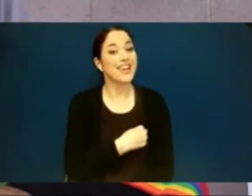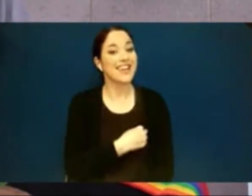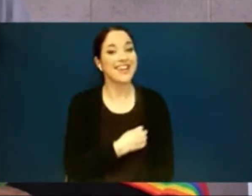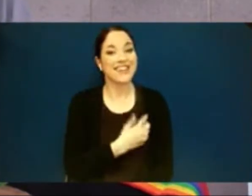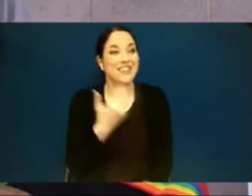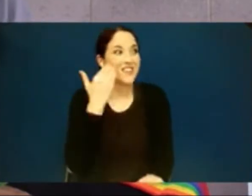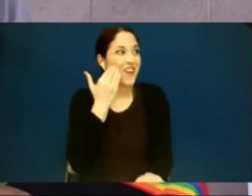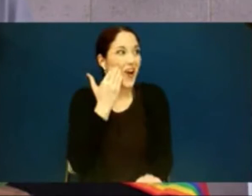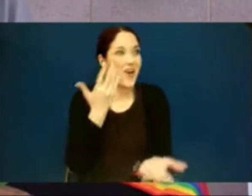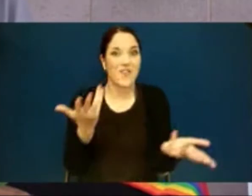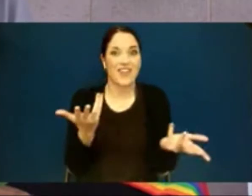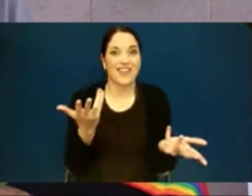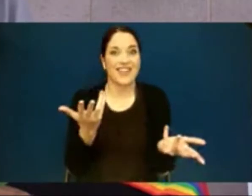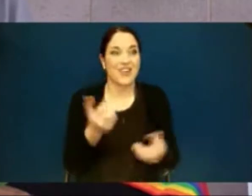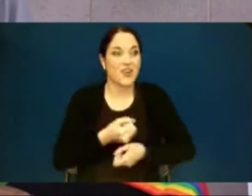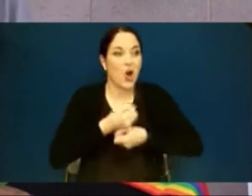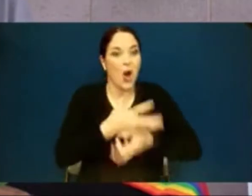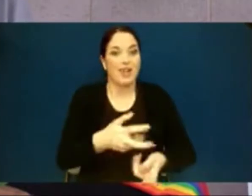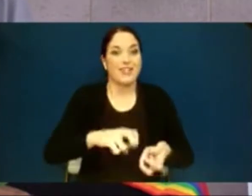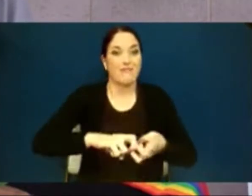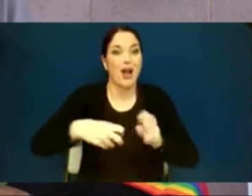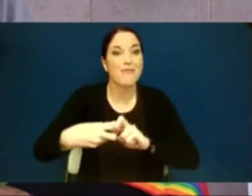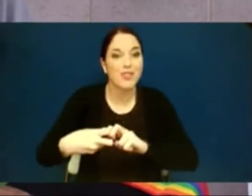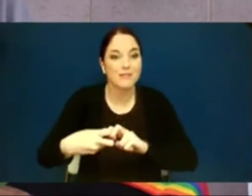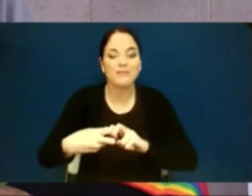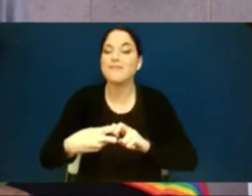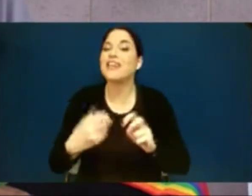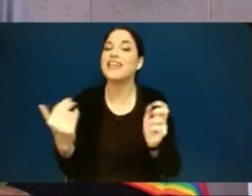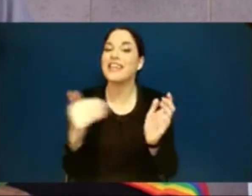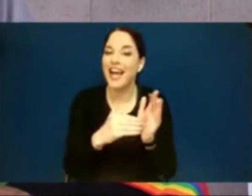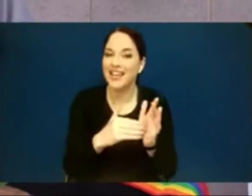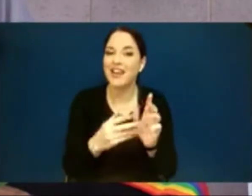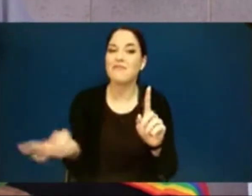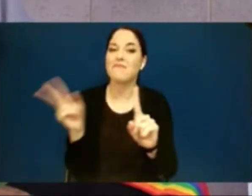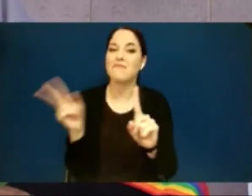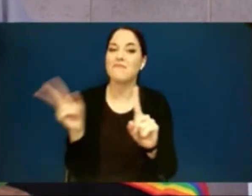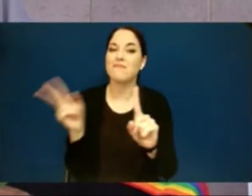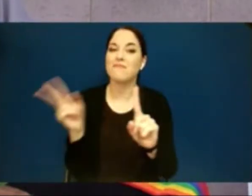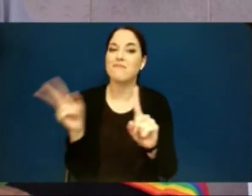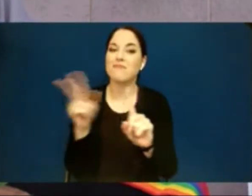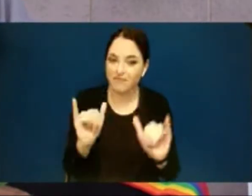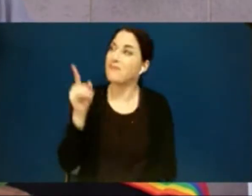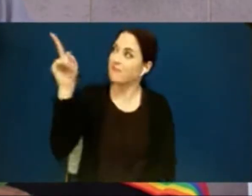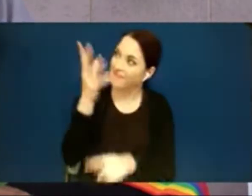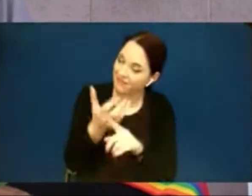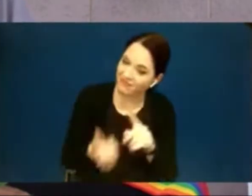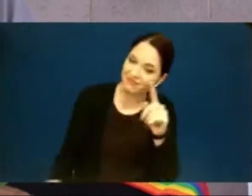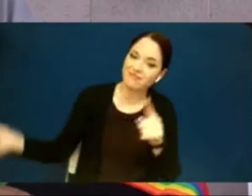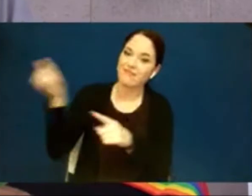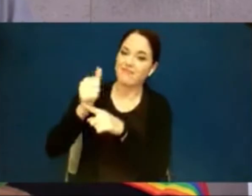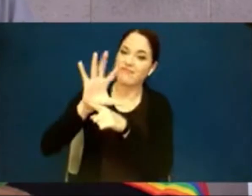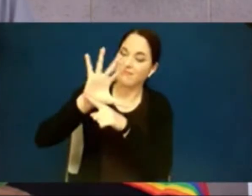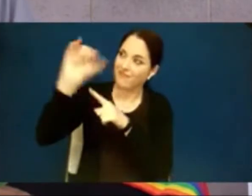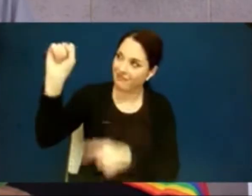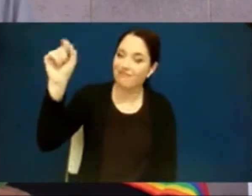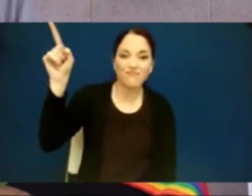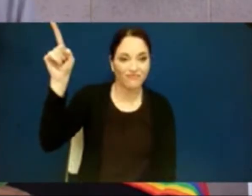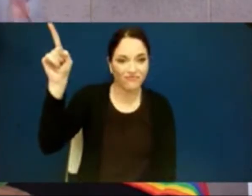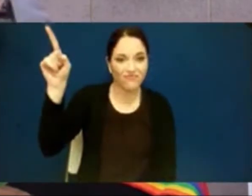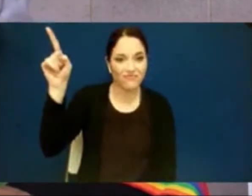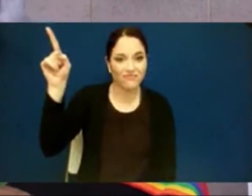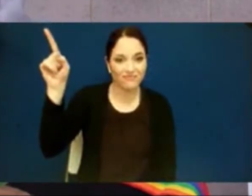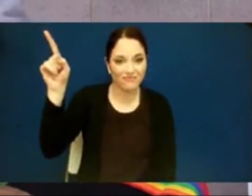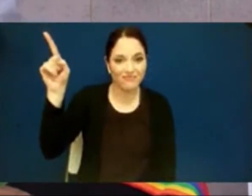Again, the still big voice. It's greater than our problems, even our self-created problems. The still big voice that